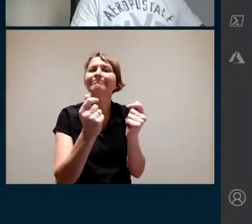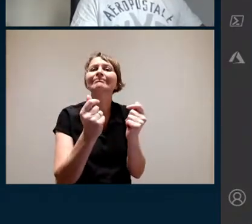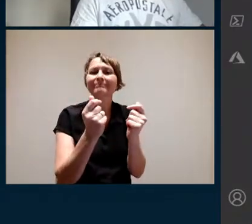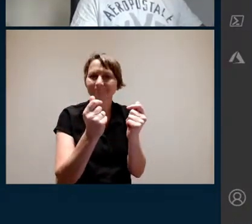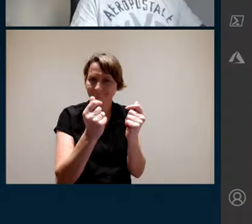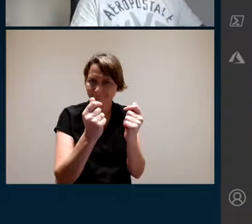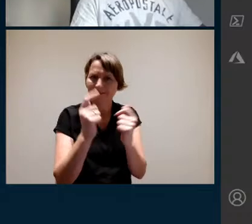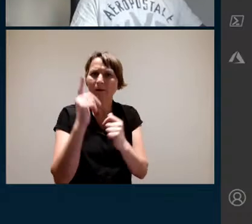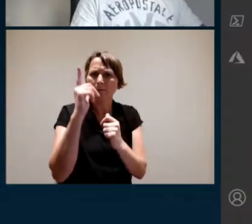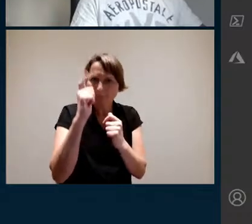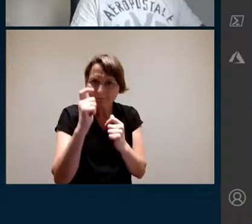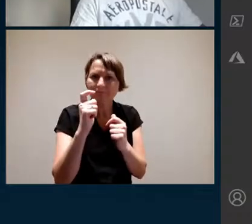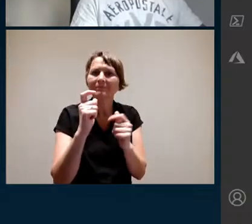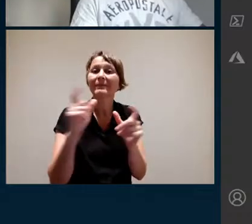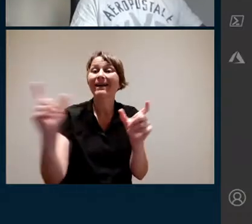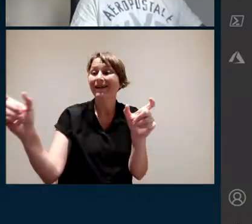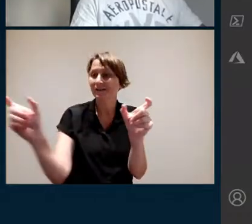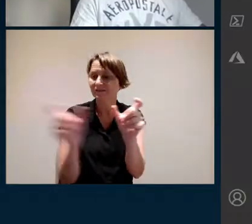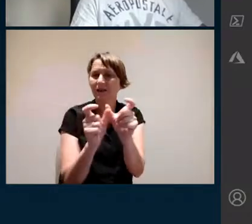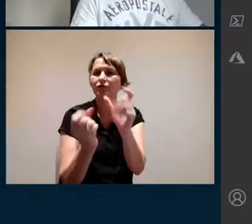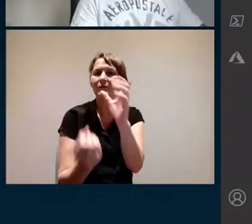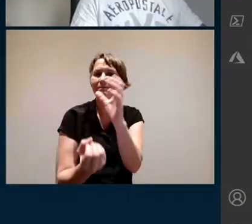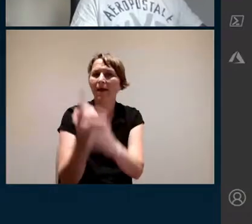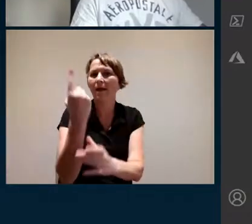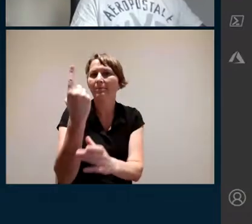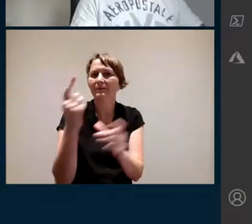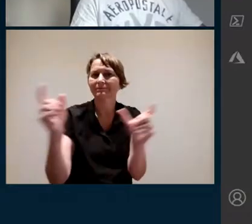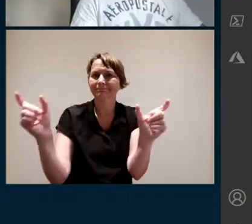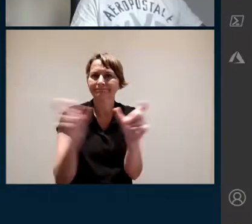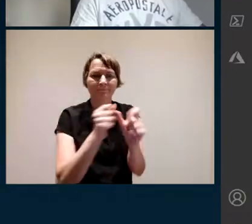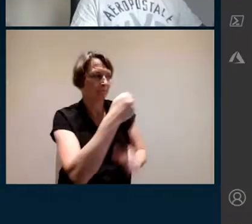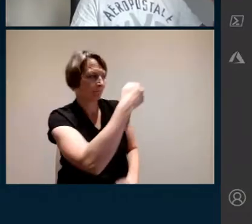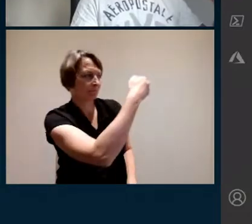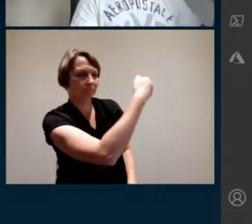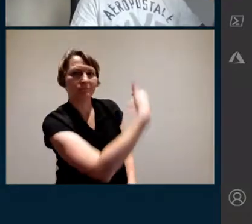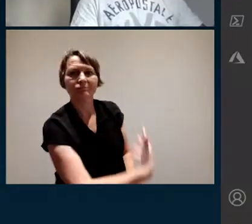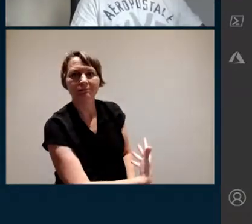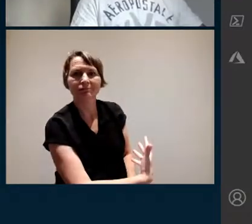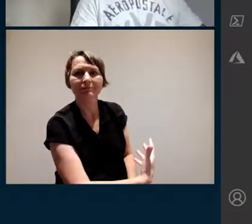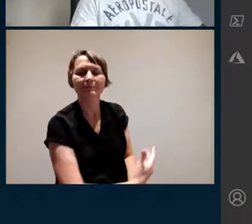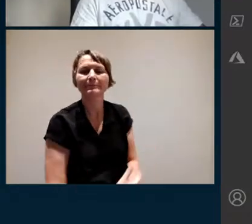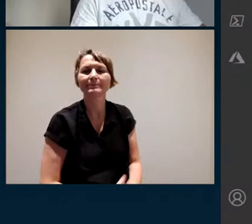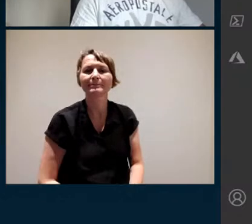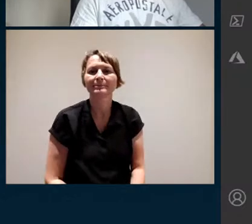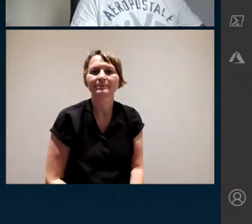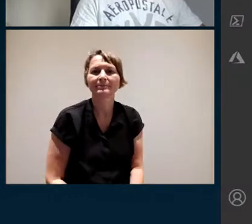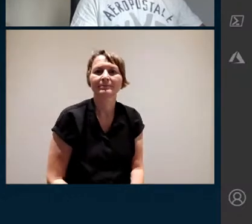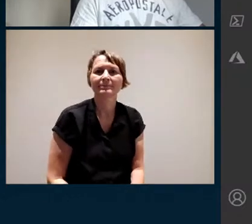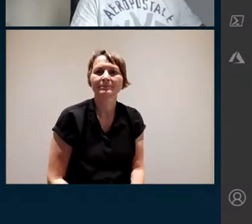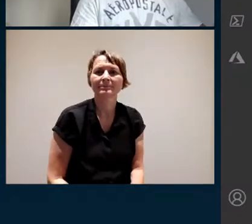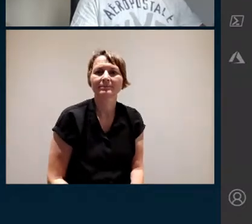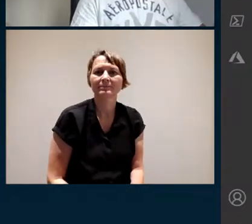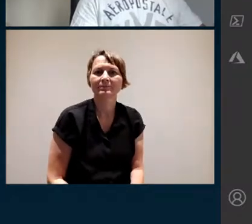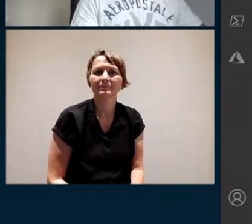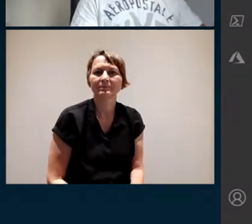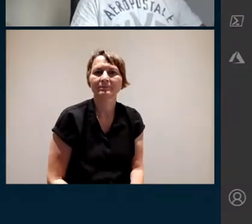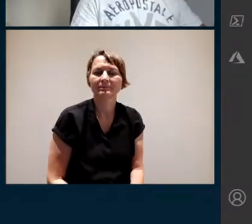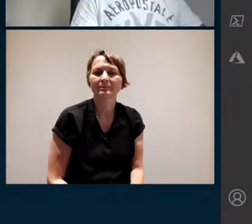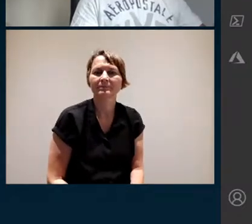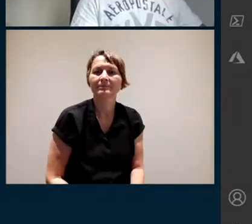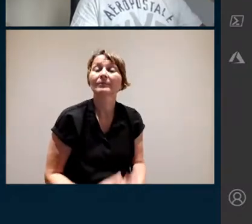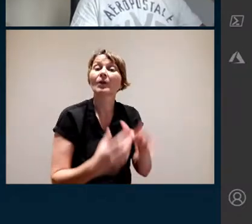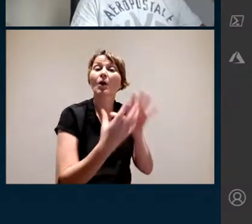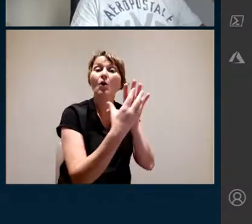extension, etc., and worked manually across, copying over. That is all, of course, not done. There